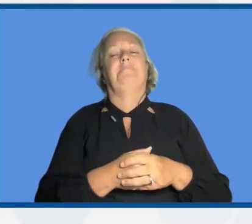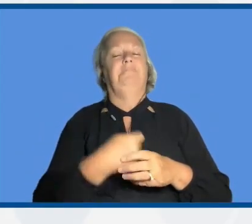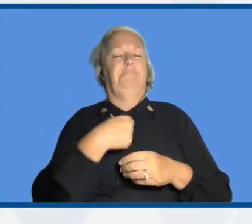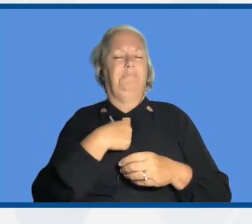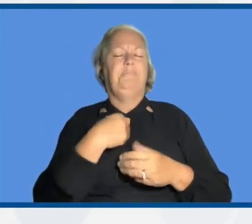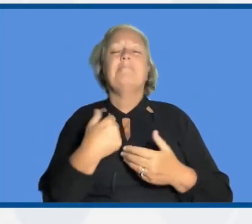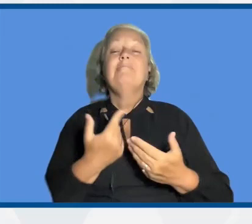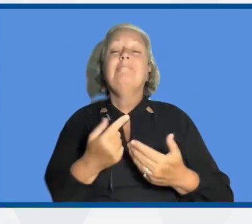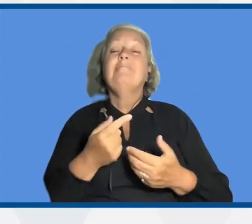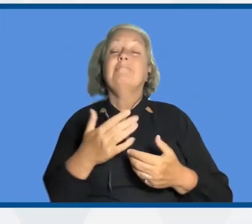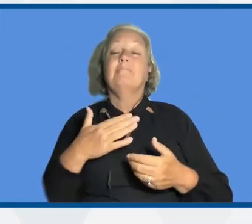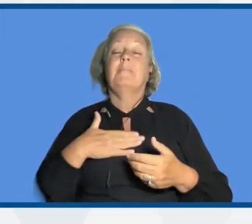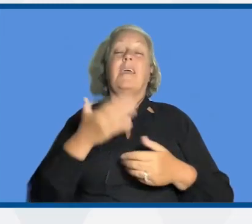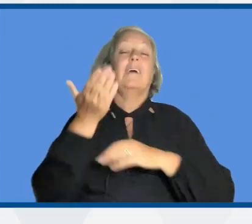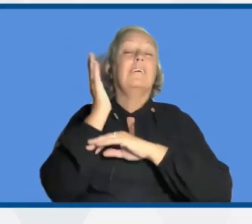of my...